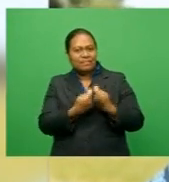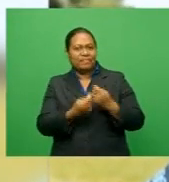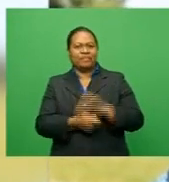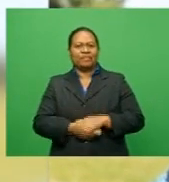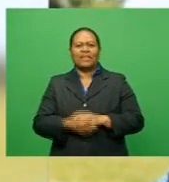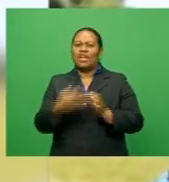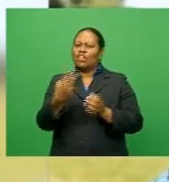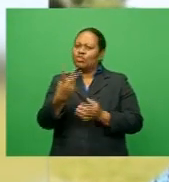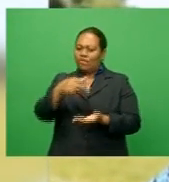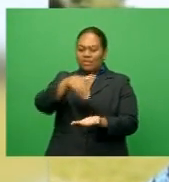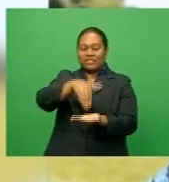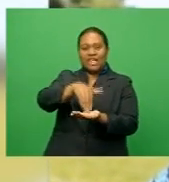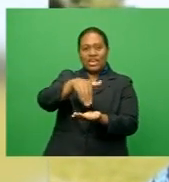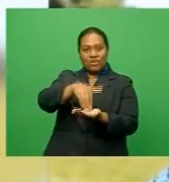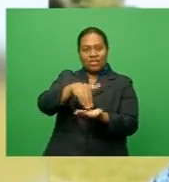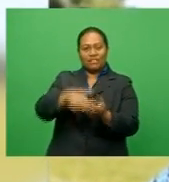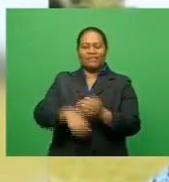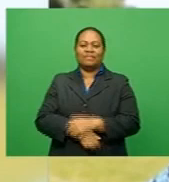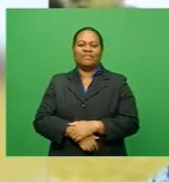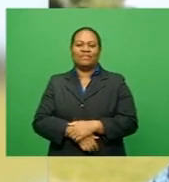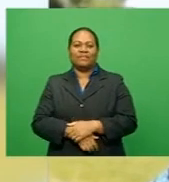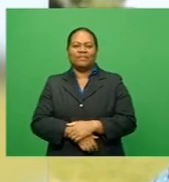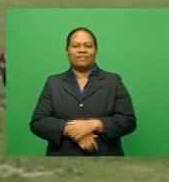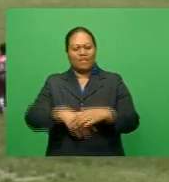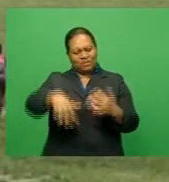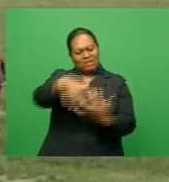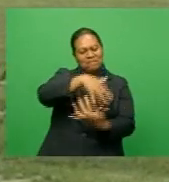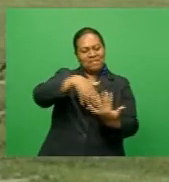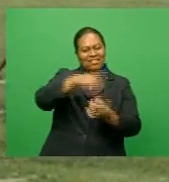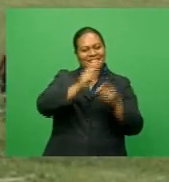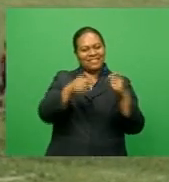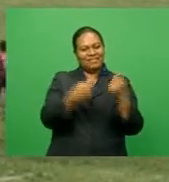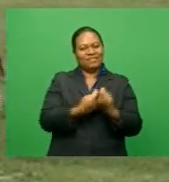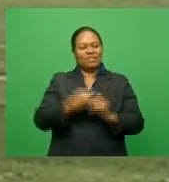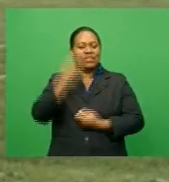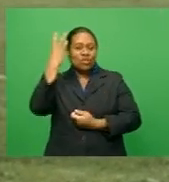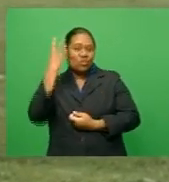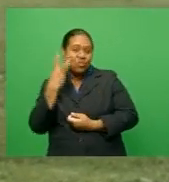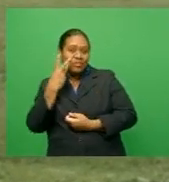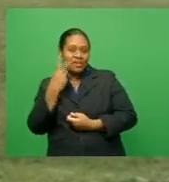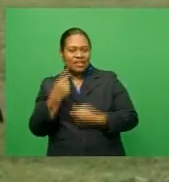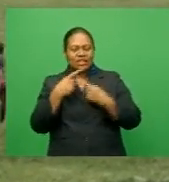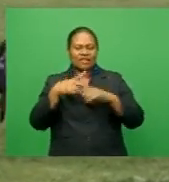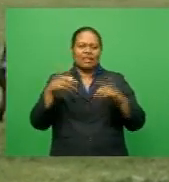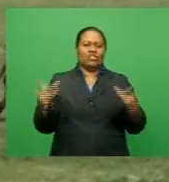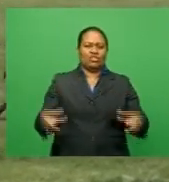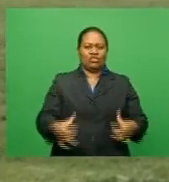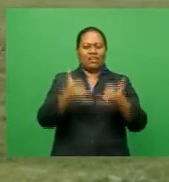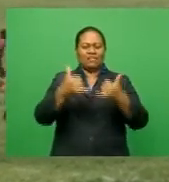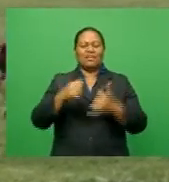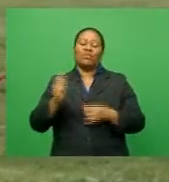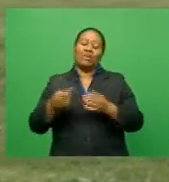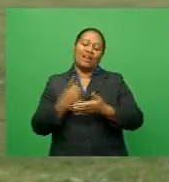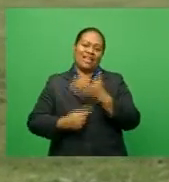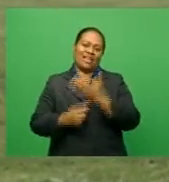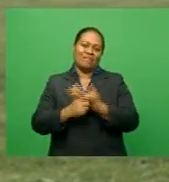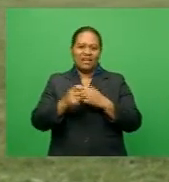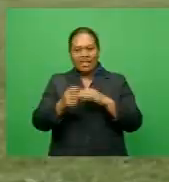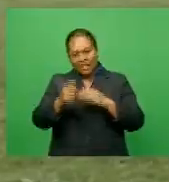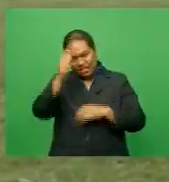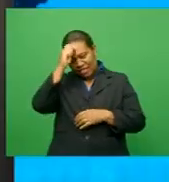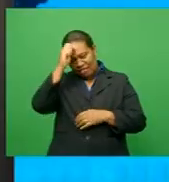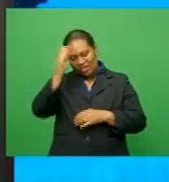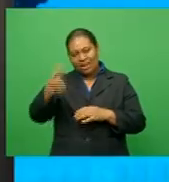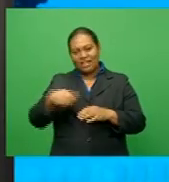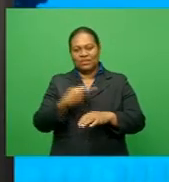Central Falcons team, which comprise teams in the region. The Women's National Tents Championship will be held next week in Tavua.